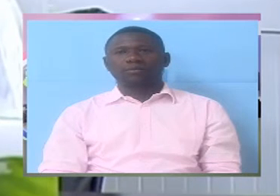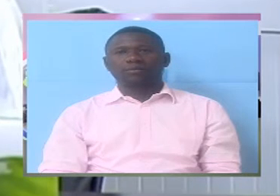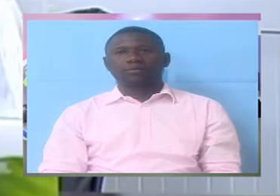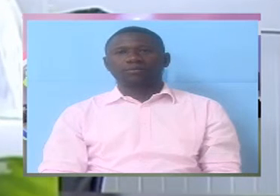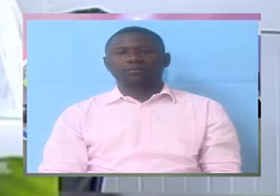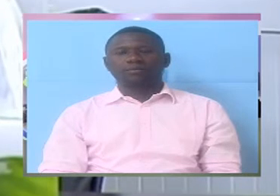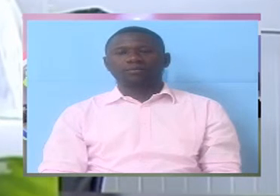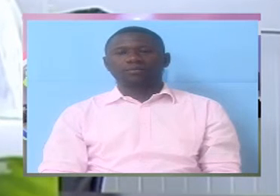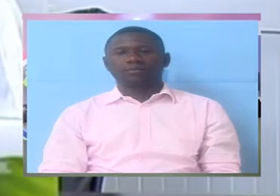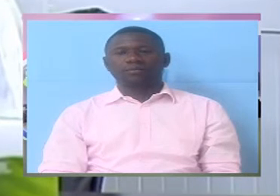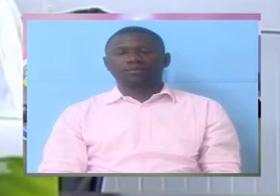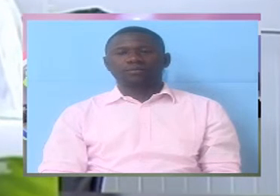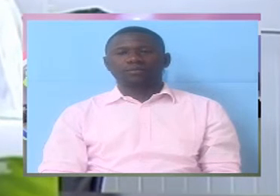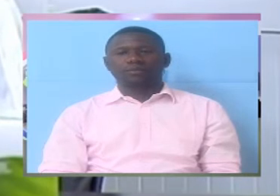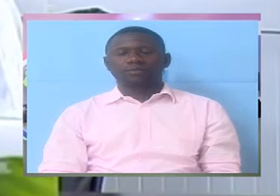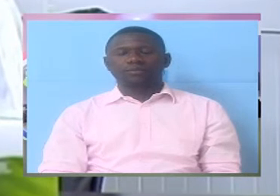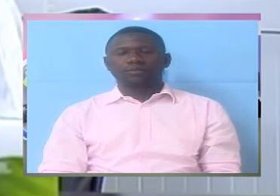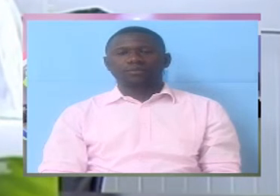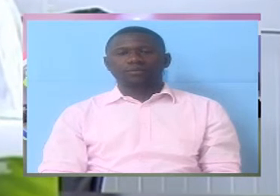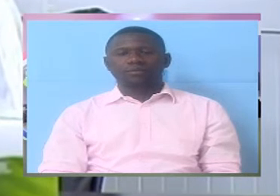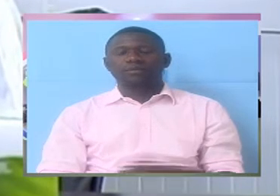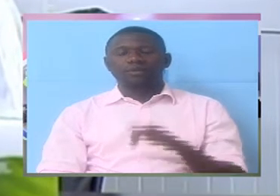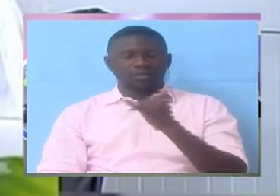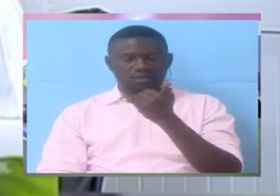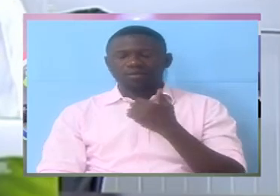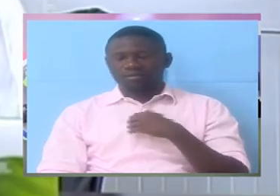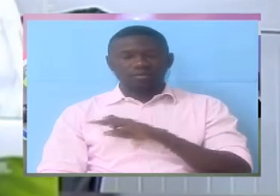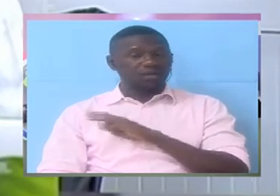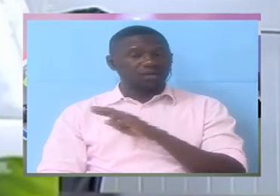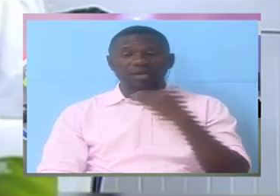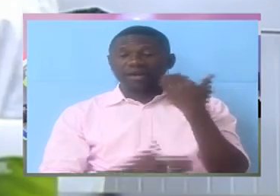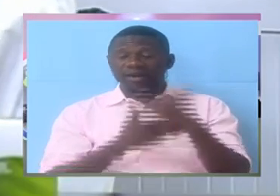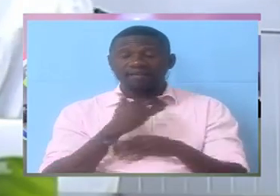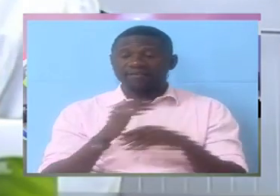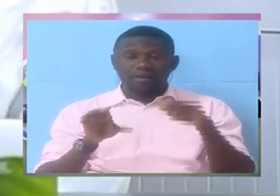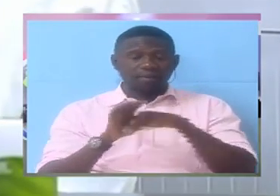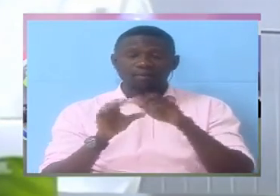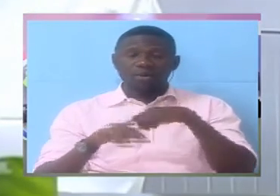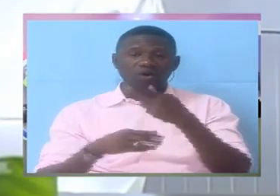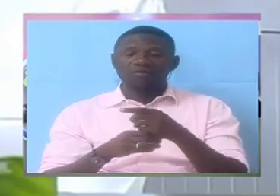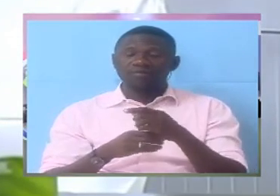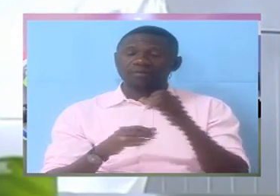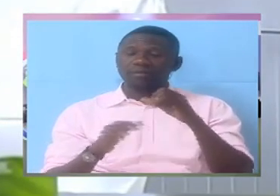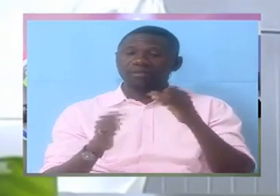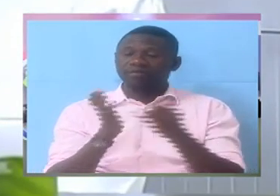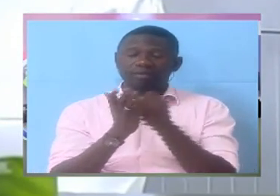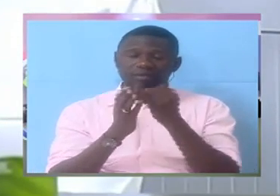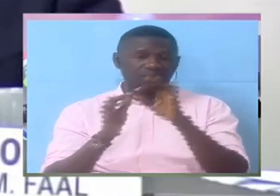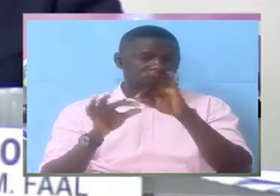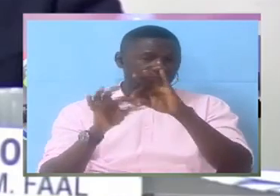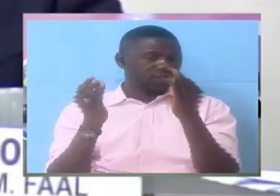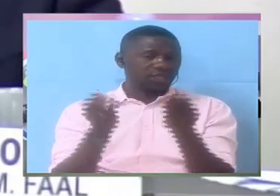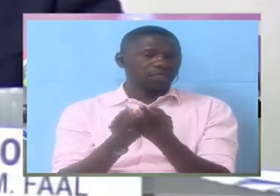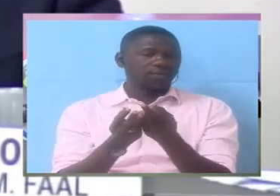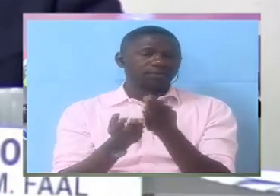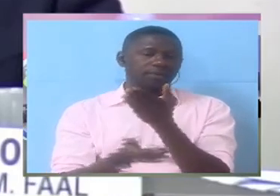Dakar. Yeah, I was never a member of the panel. But intendene manke panel kafu dingoti. Did this